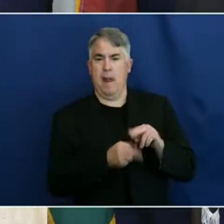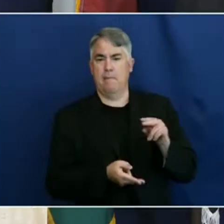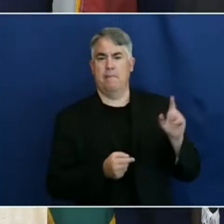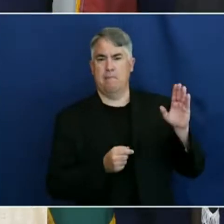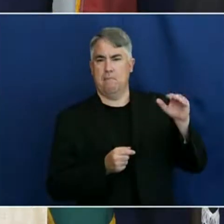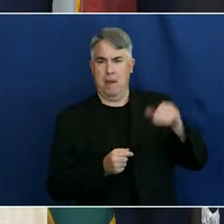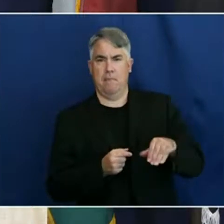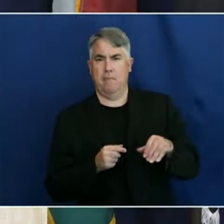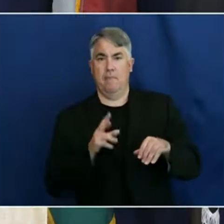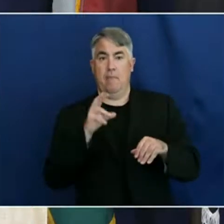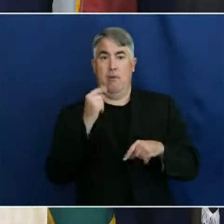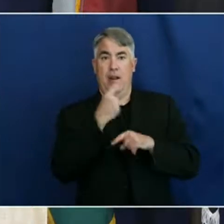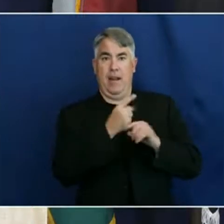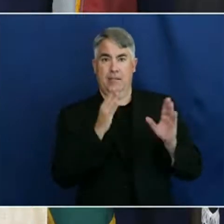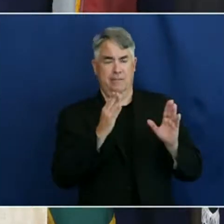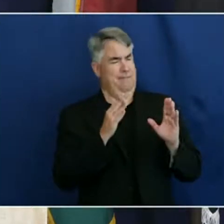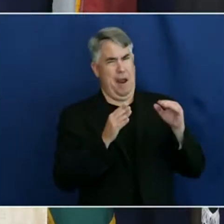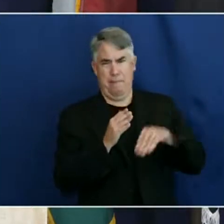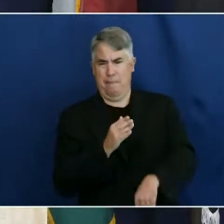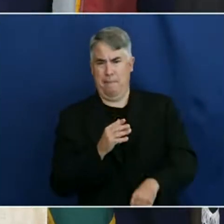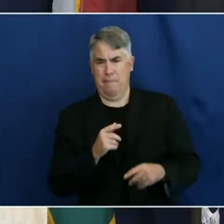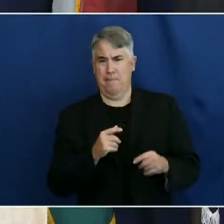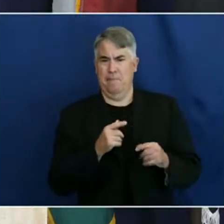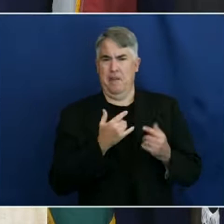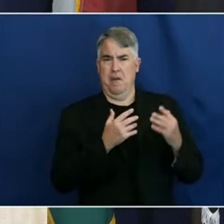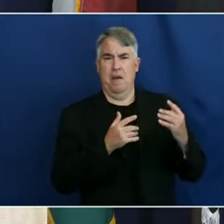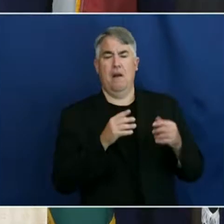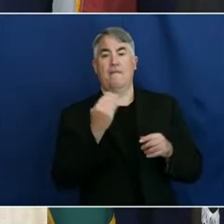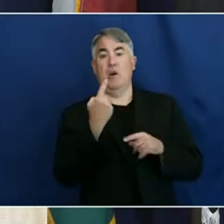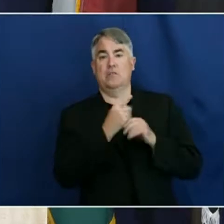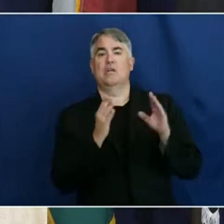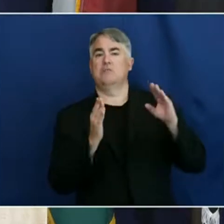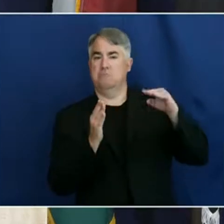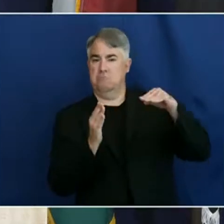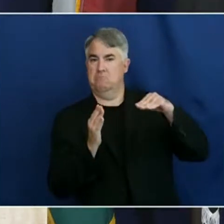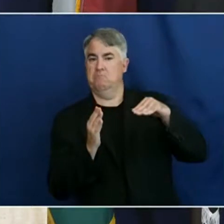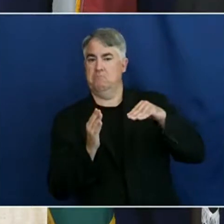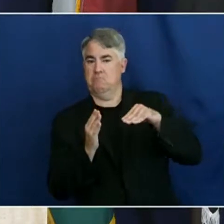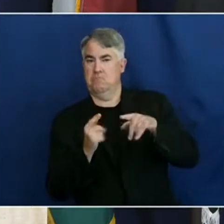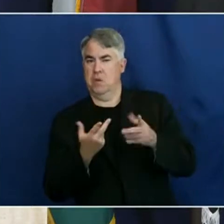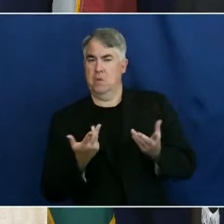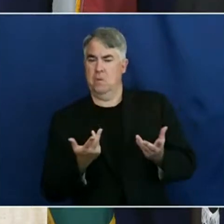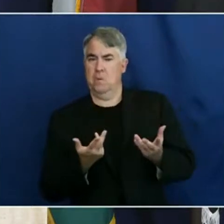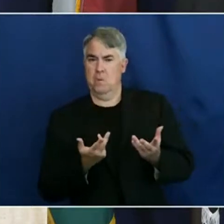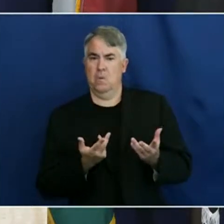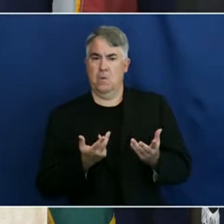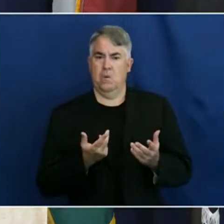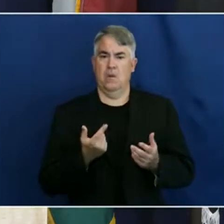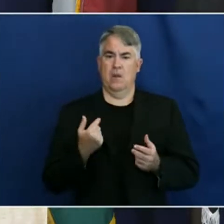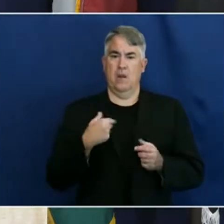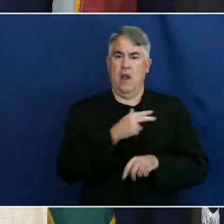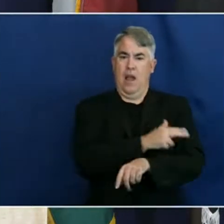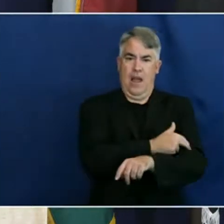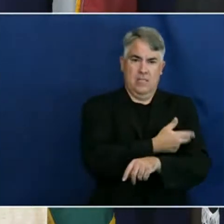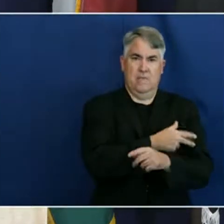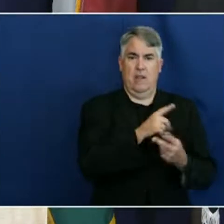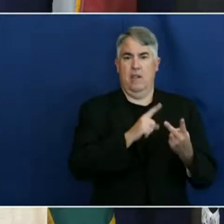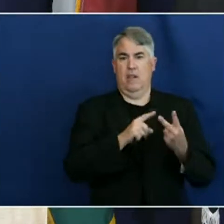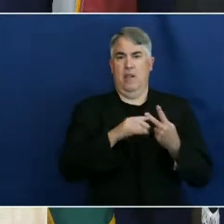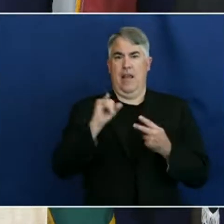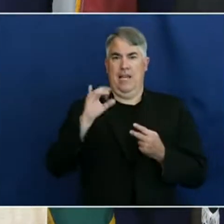but we are continuing that path of decreasing hospitalizations and decreasing ICU admissions. Is